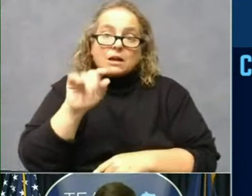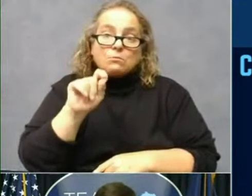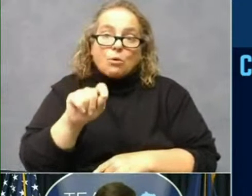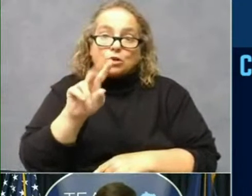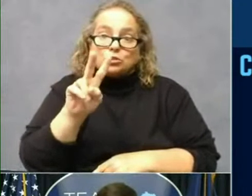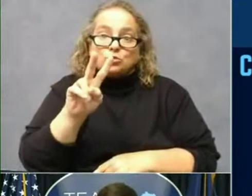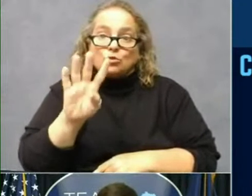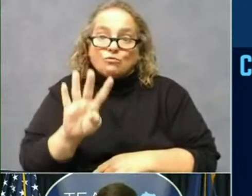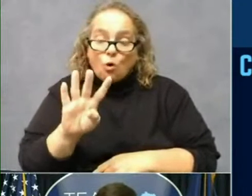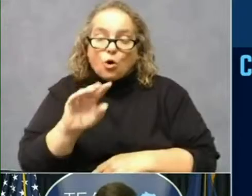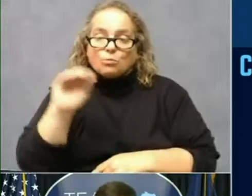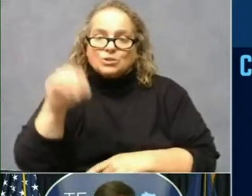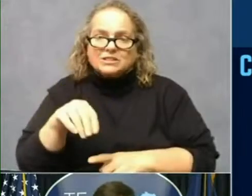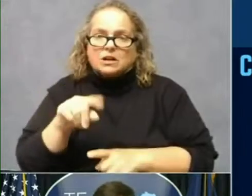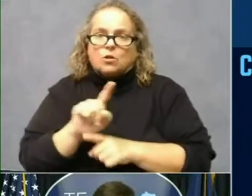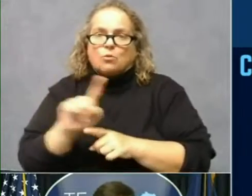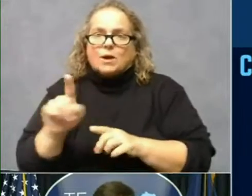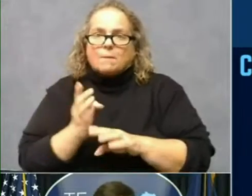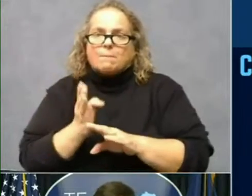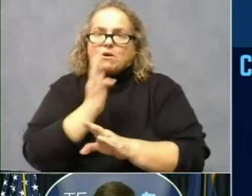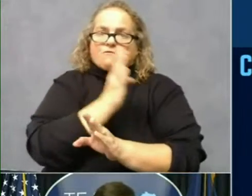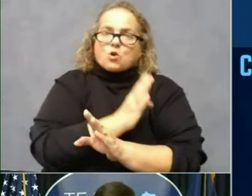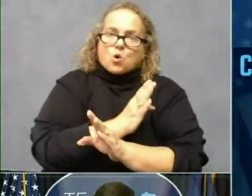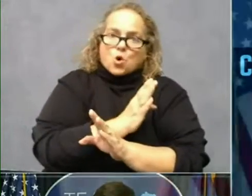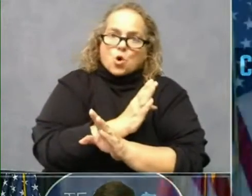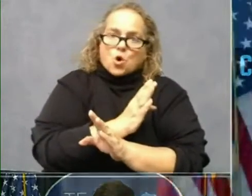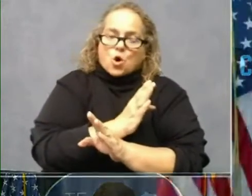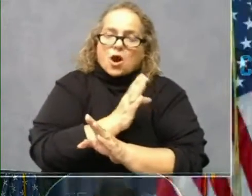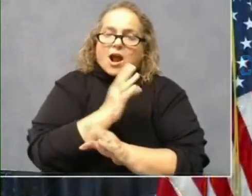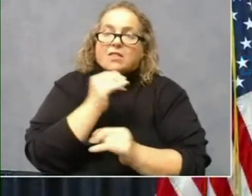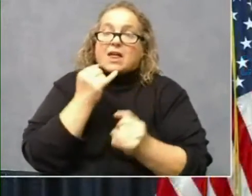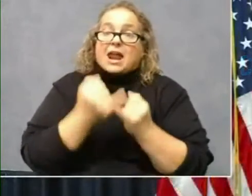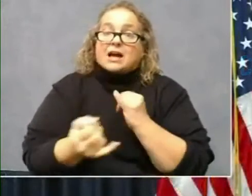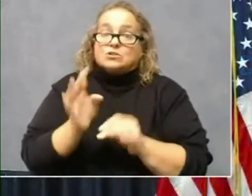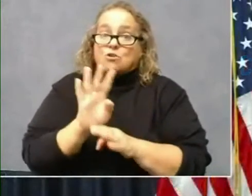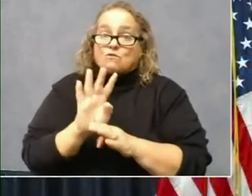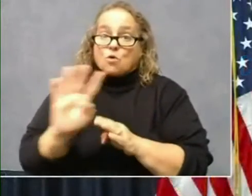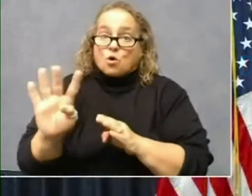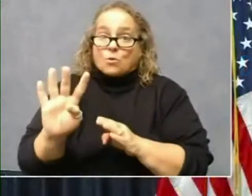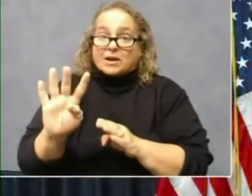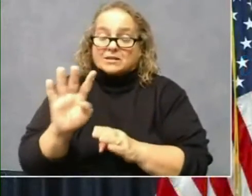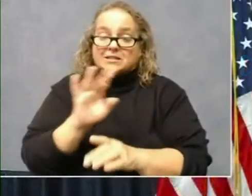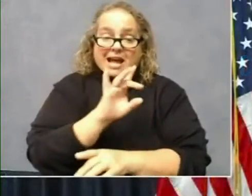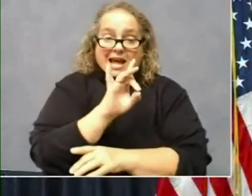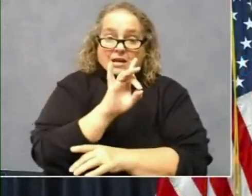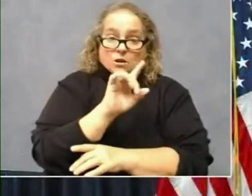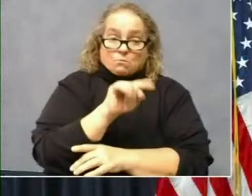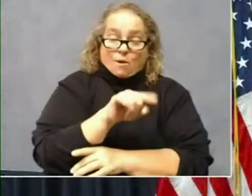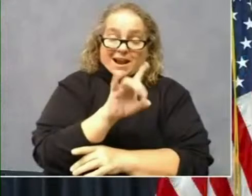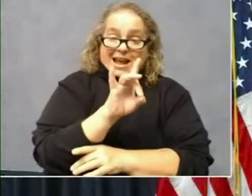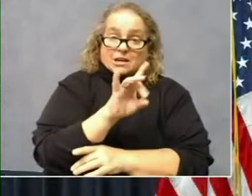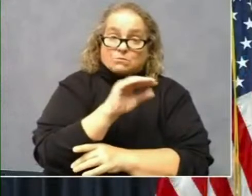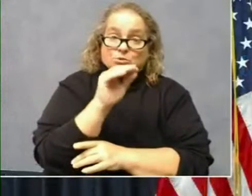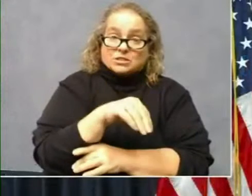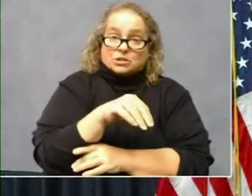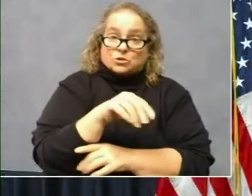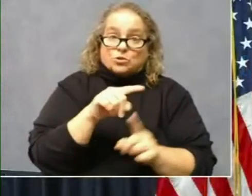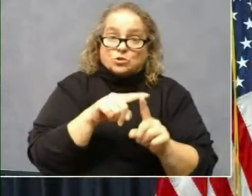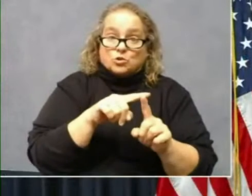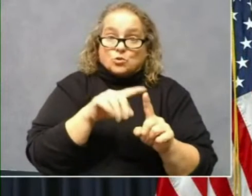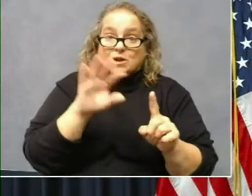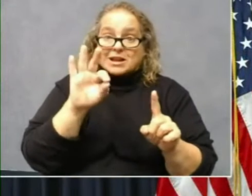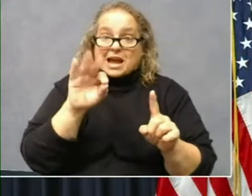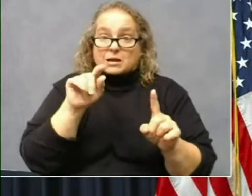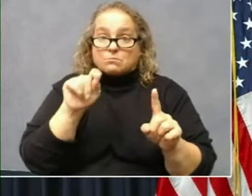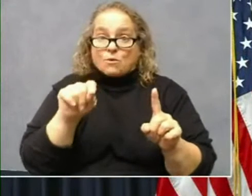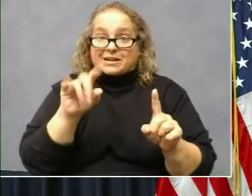before. And when you look back over the last 4 weeks, we went from 8.8% to 9.75%. We